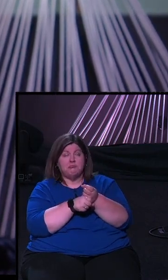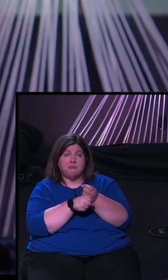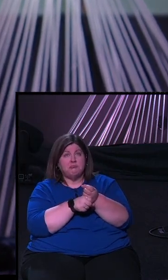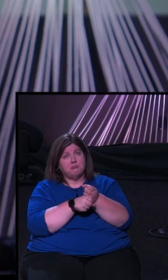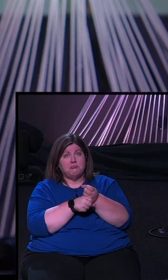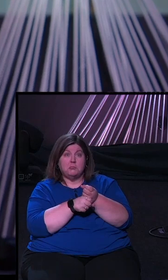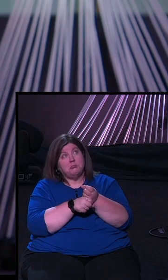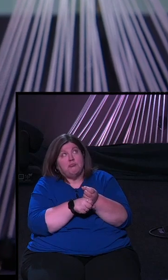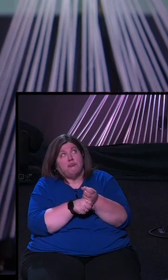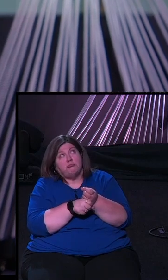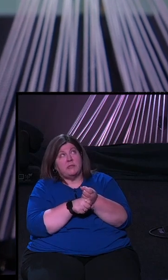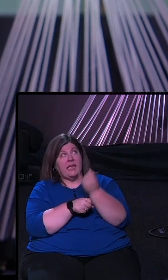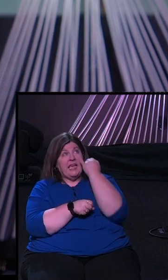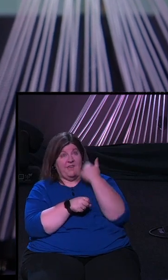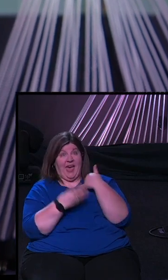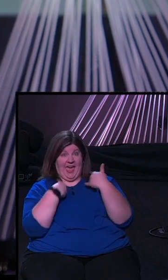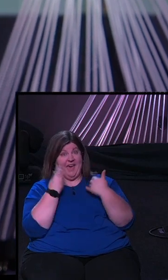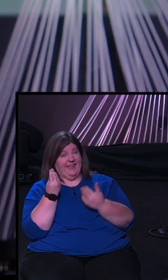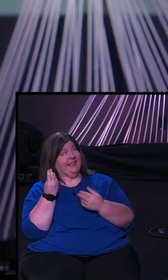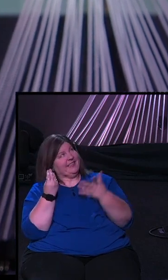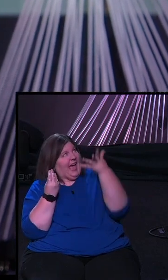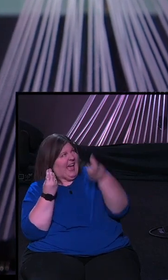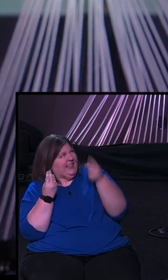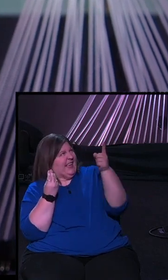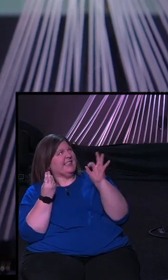I trust you when I have that, Lord.